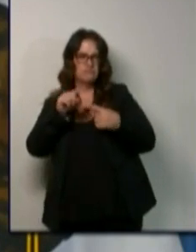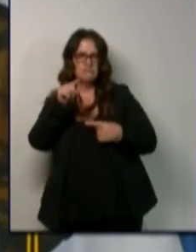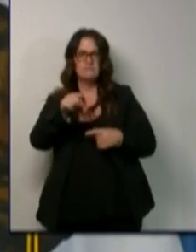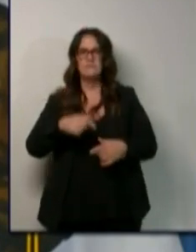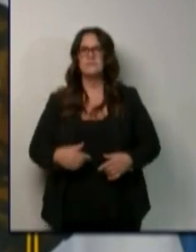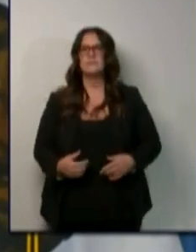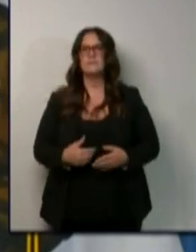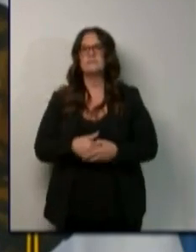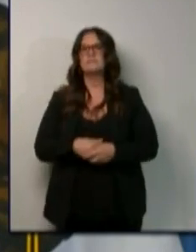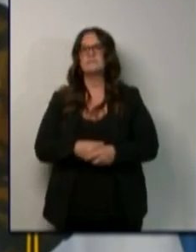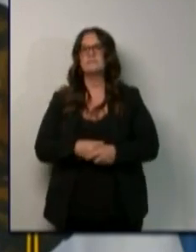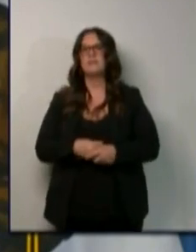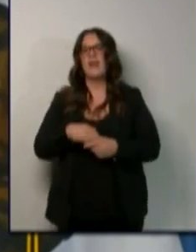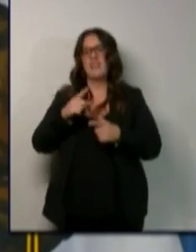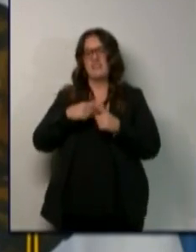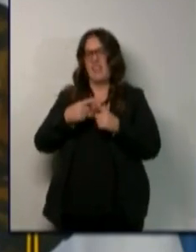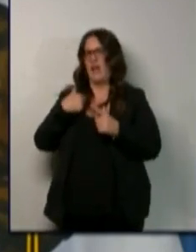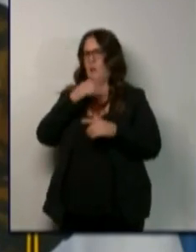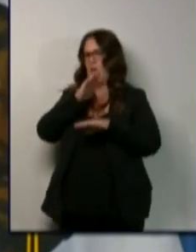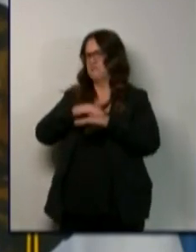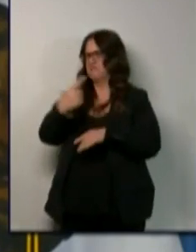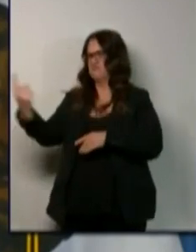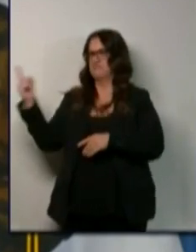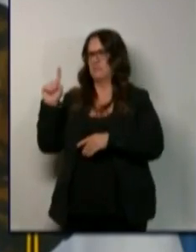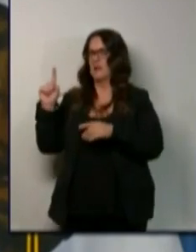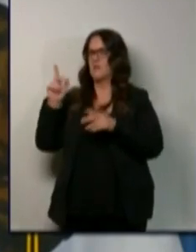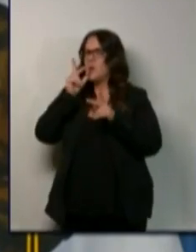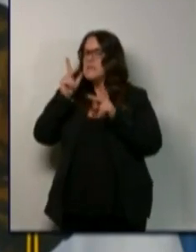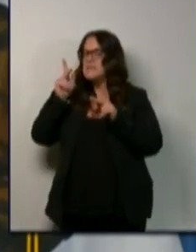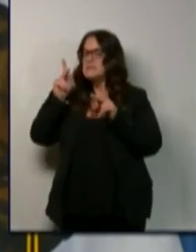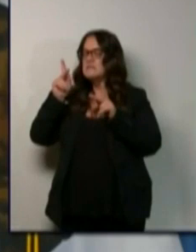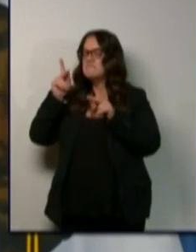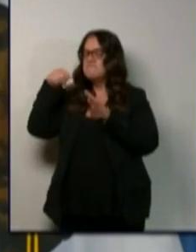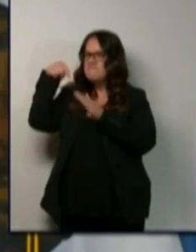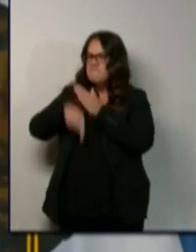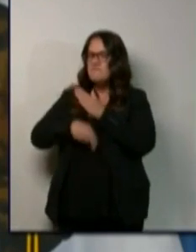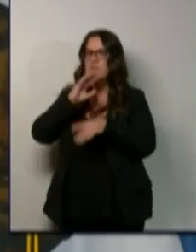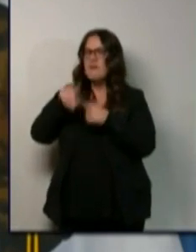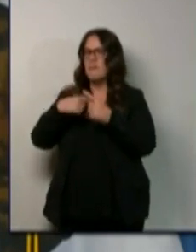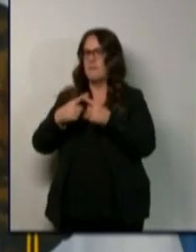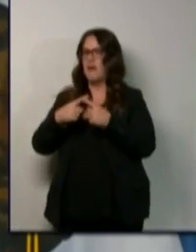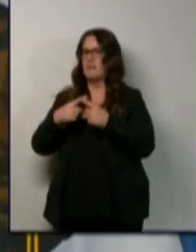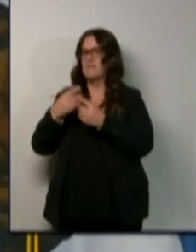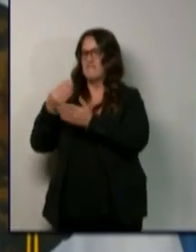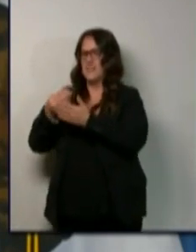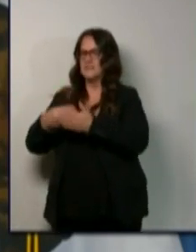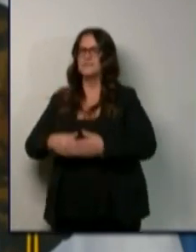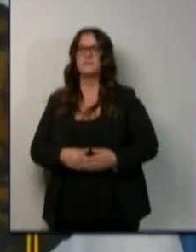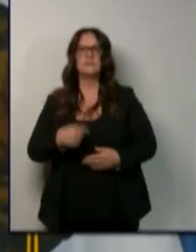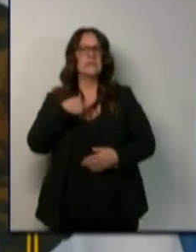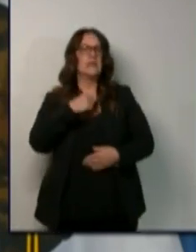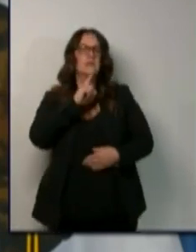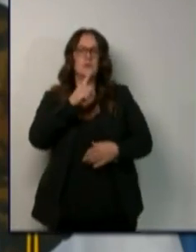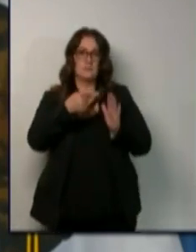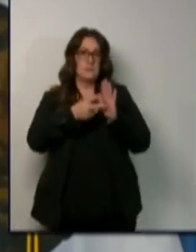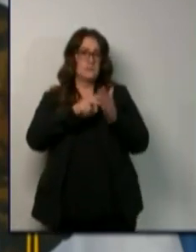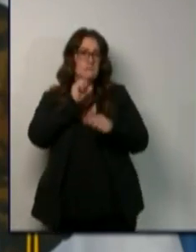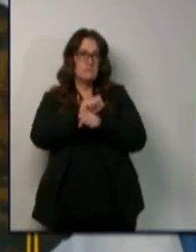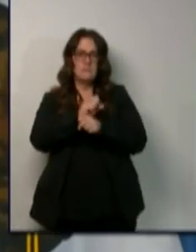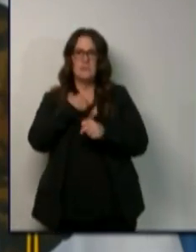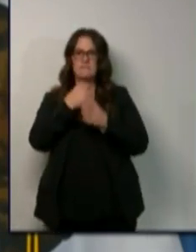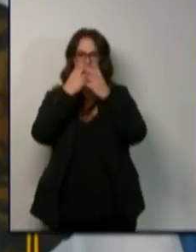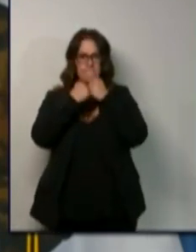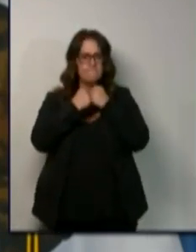presentation by my finance team. I care deeply about special education, and I could not, in good conscience, be part